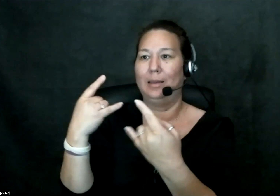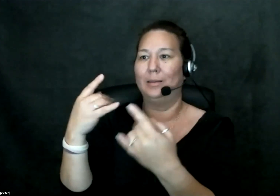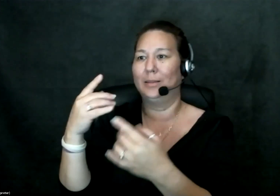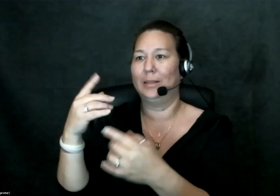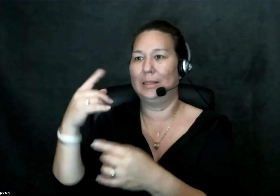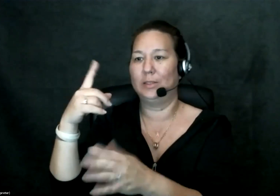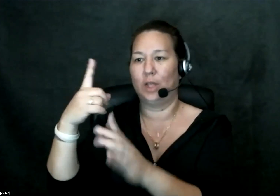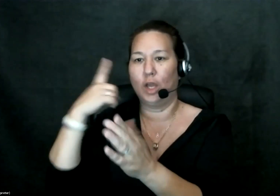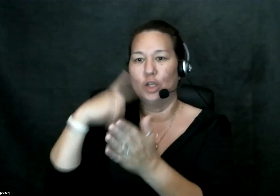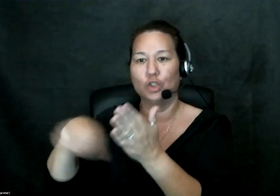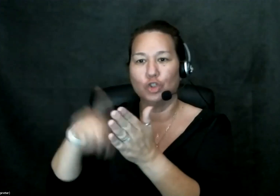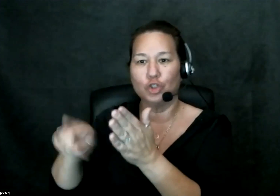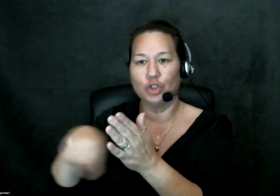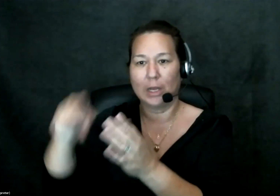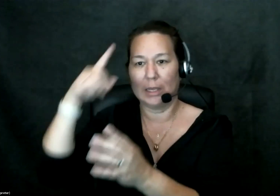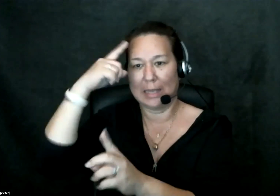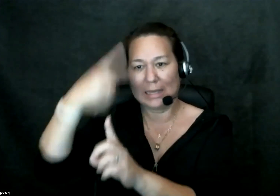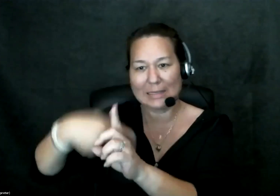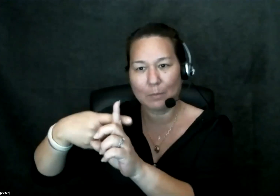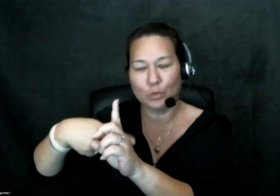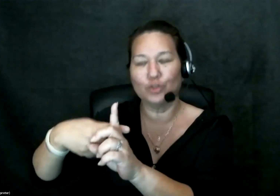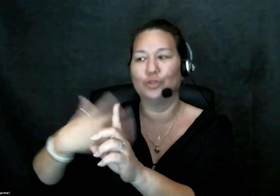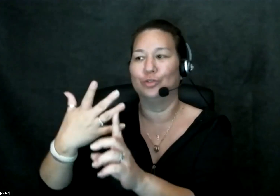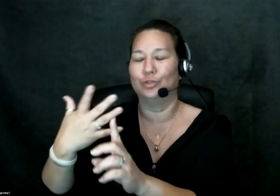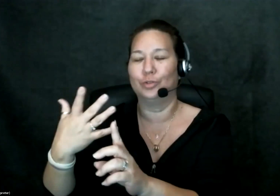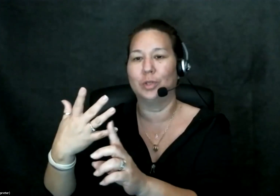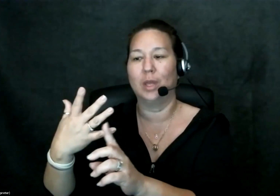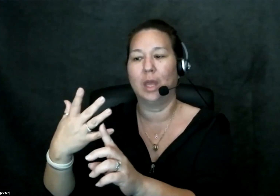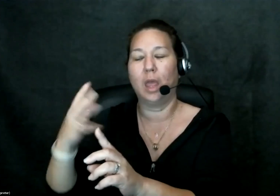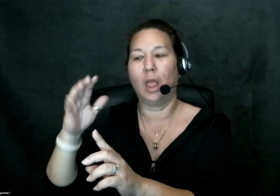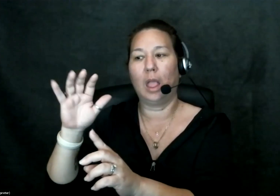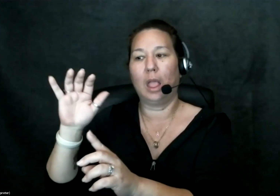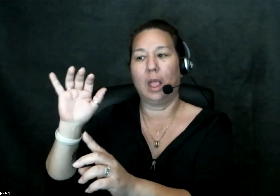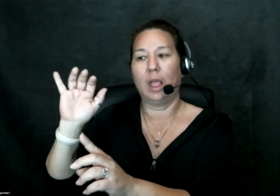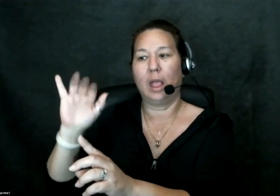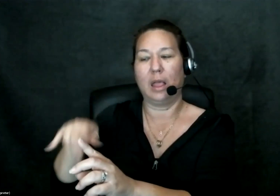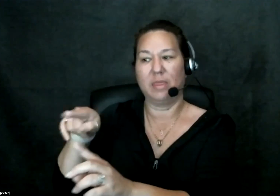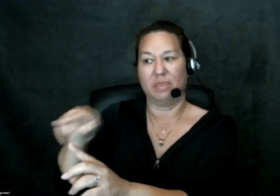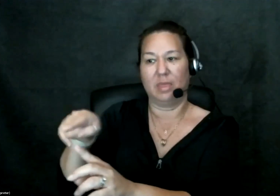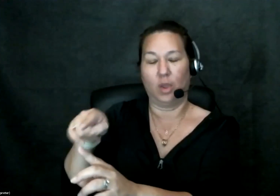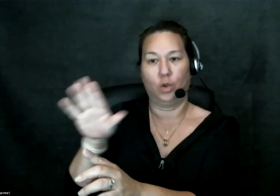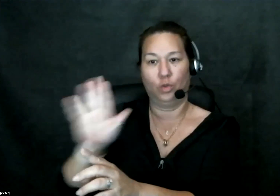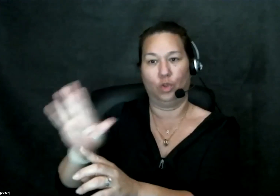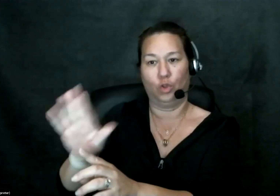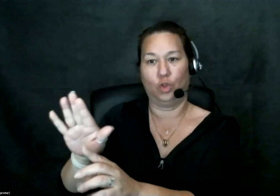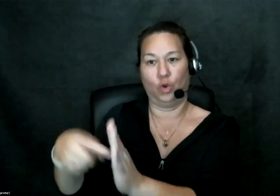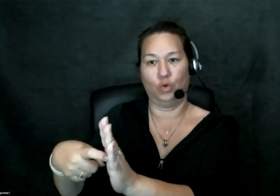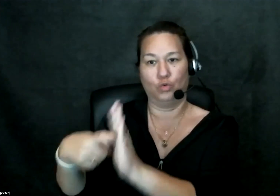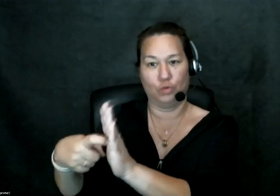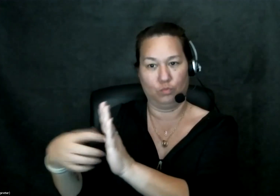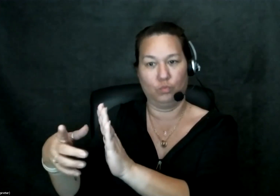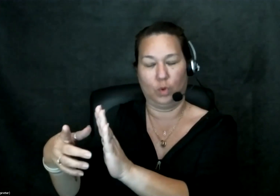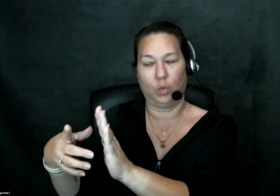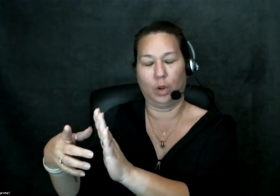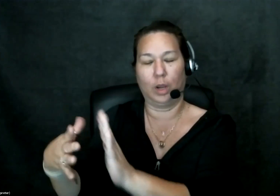event renting the ballroom override the restrictions the hotel has set? So what